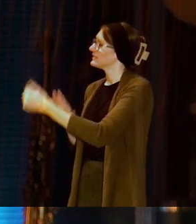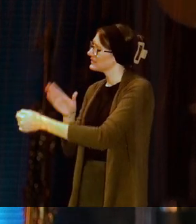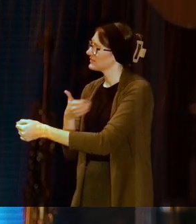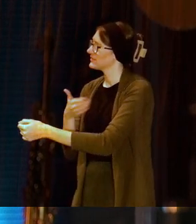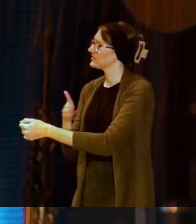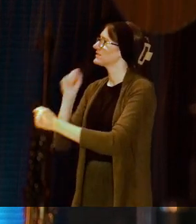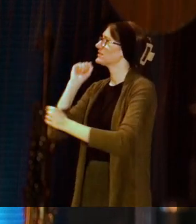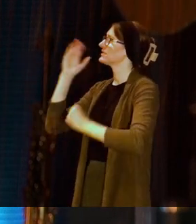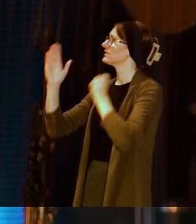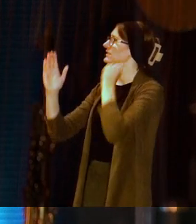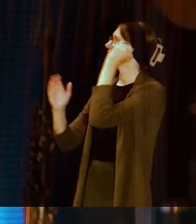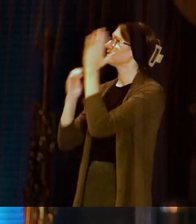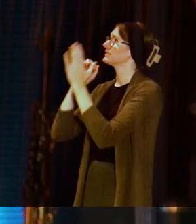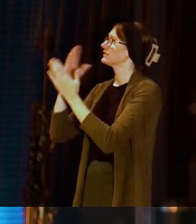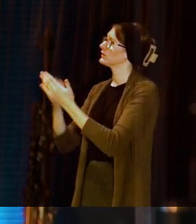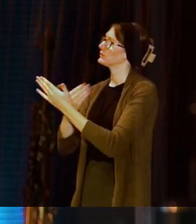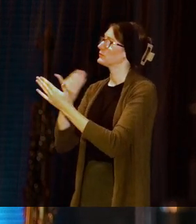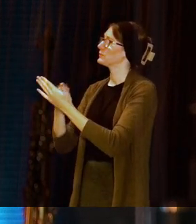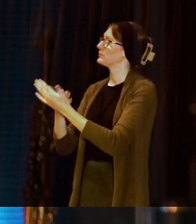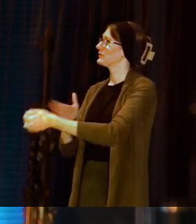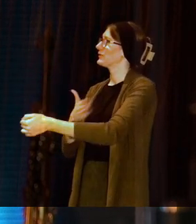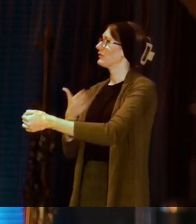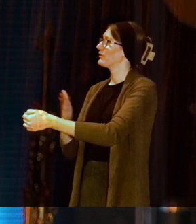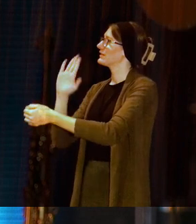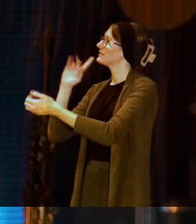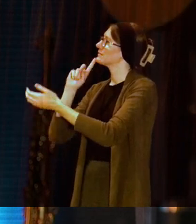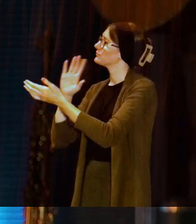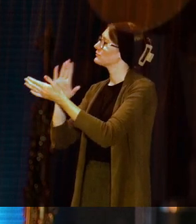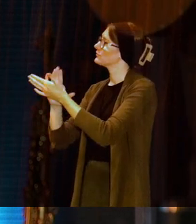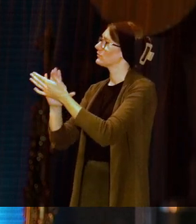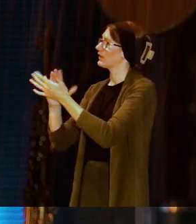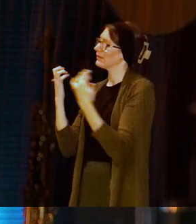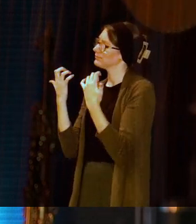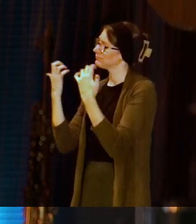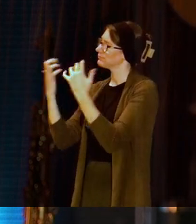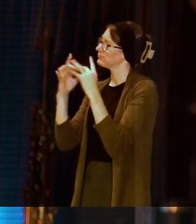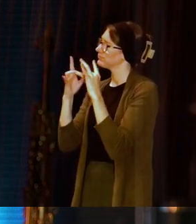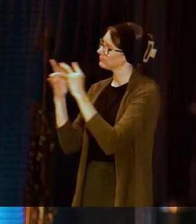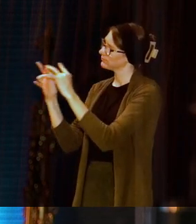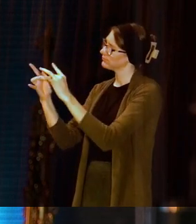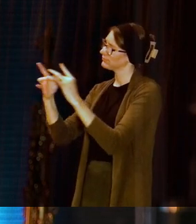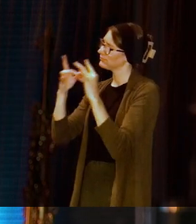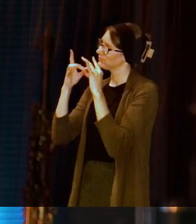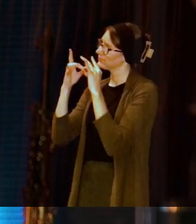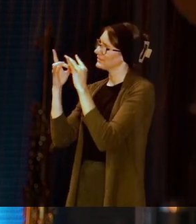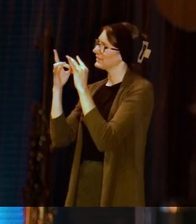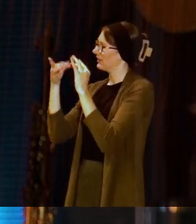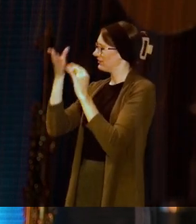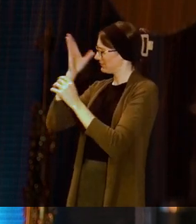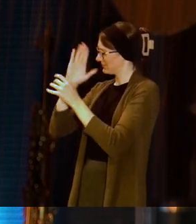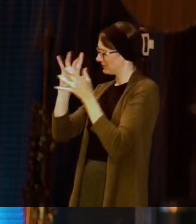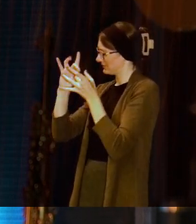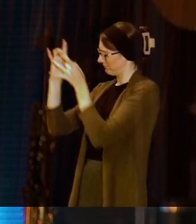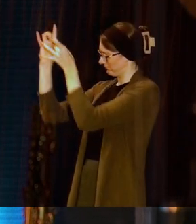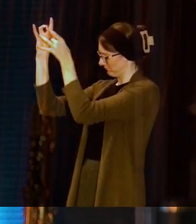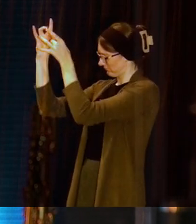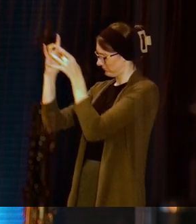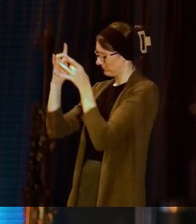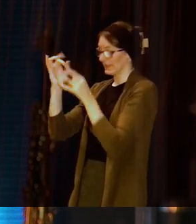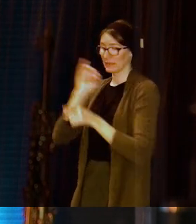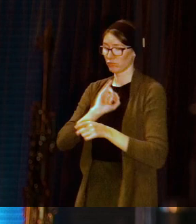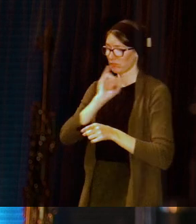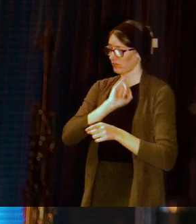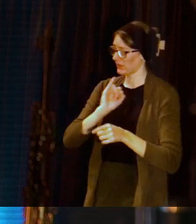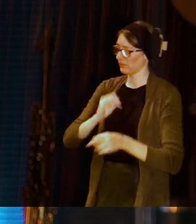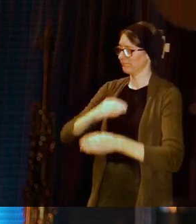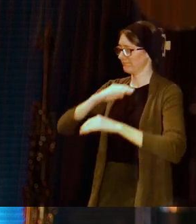to the Lord a new song, and his praise in the congregation of the godly ones. Let Israel be glad in its